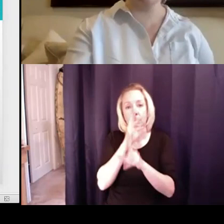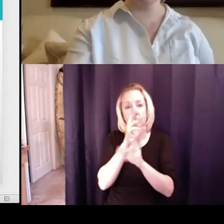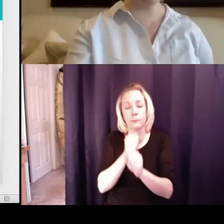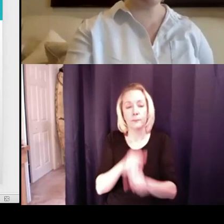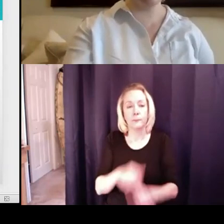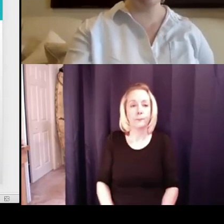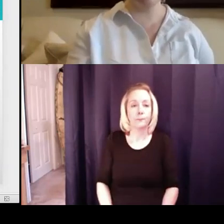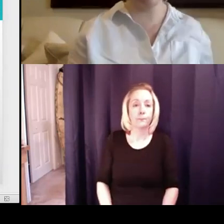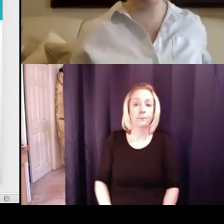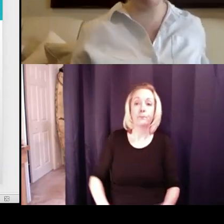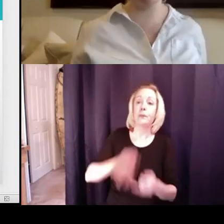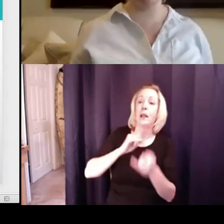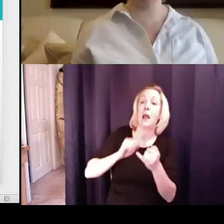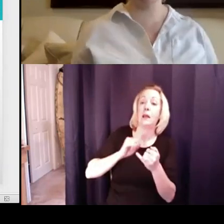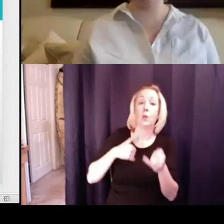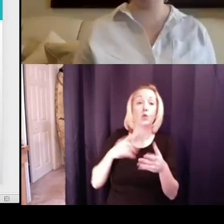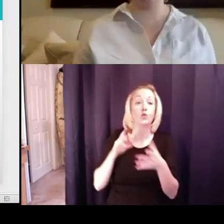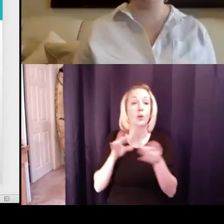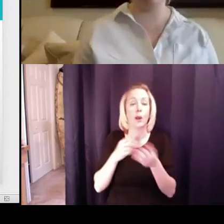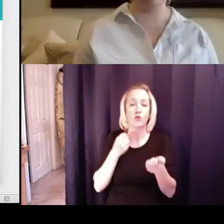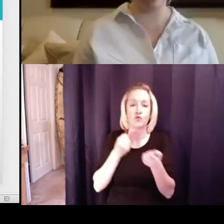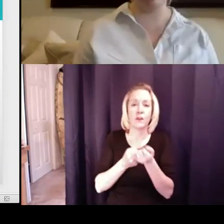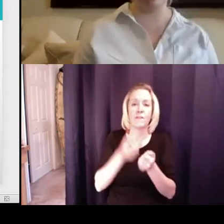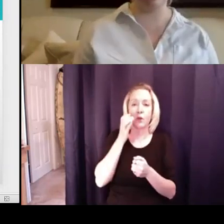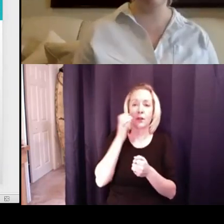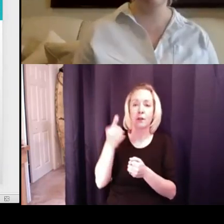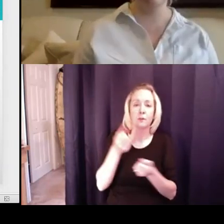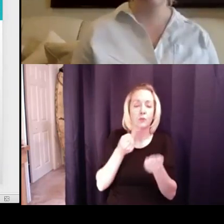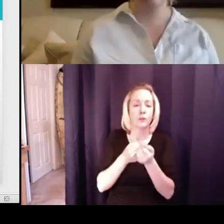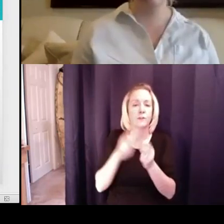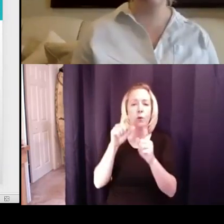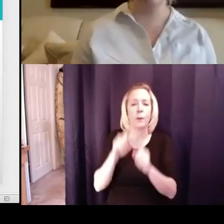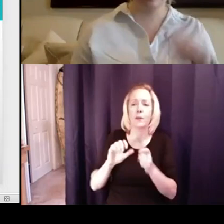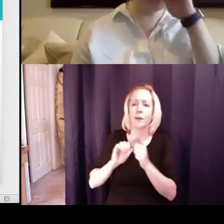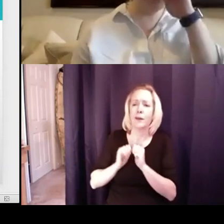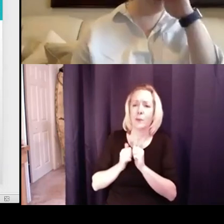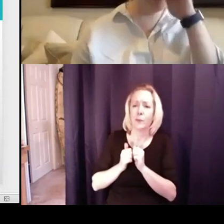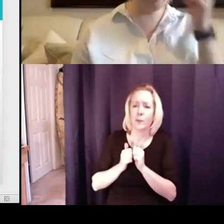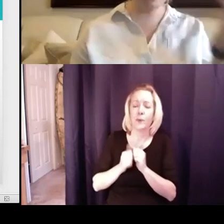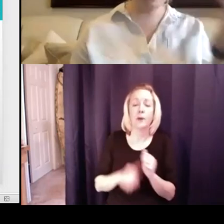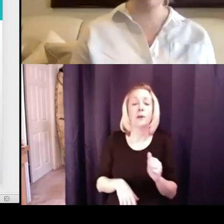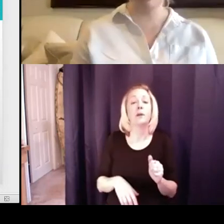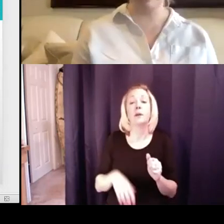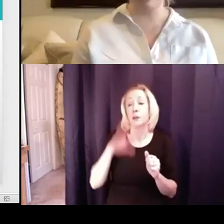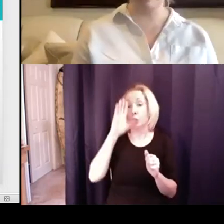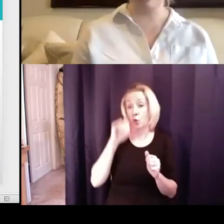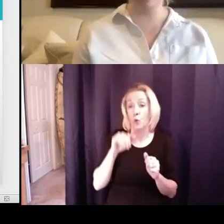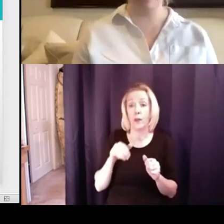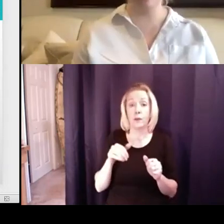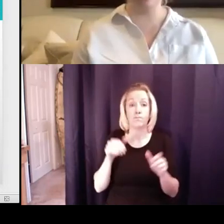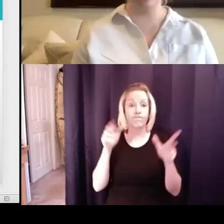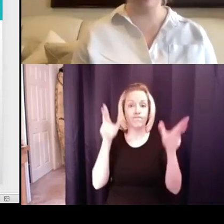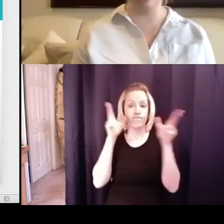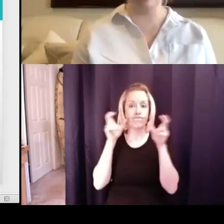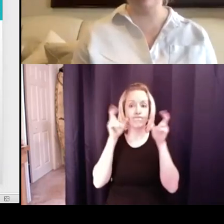Okay, and then last, I just wanted to talk about reinforcing concepts and vocabulary. So we know that receptive vocabulary is what helps